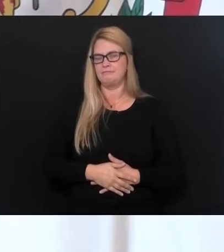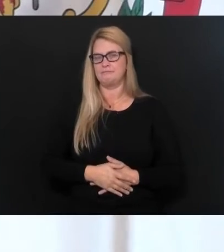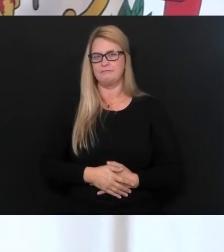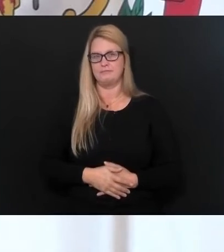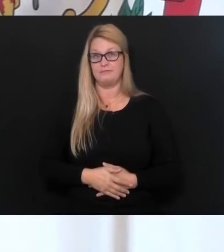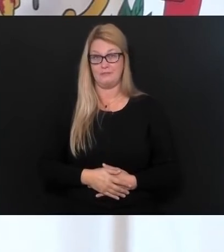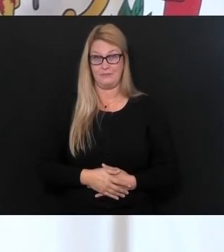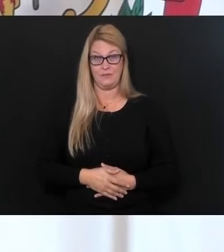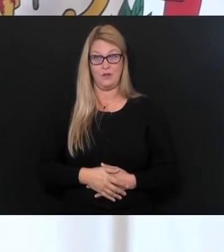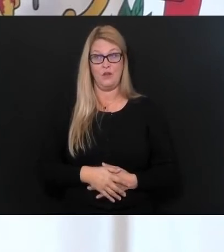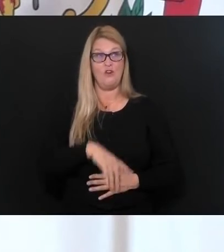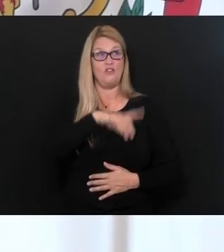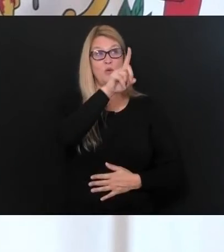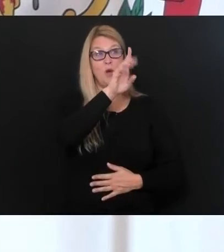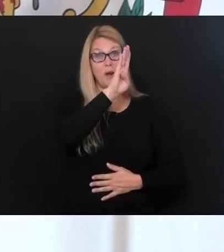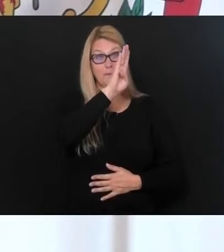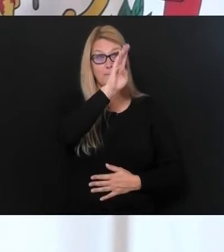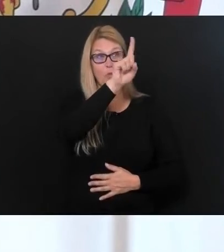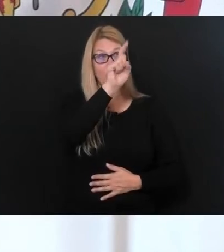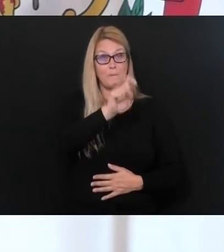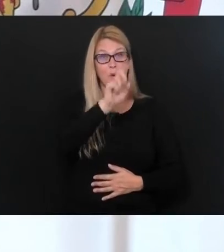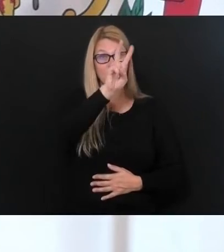standpoint, from $1 billion to